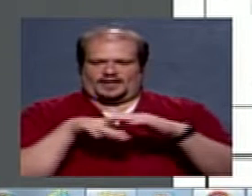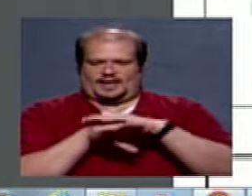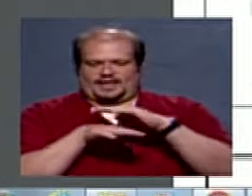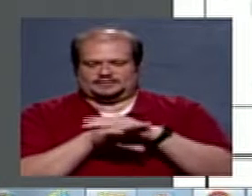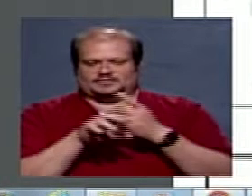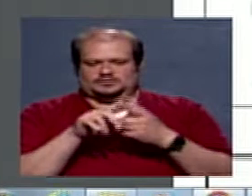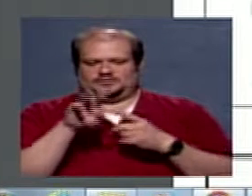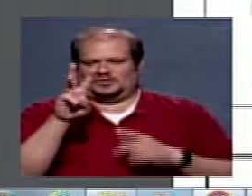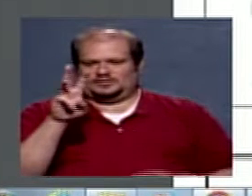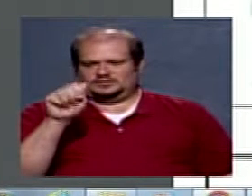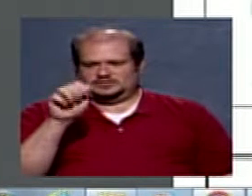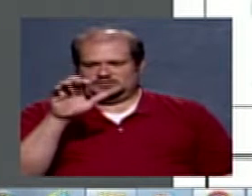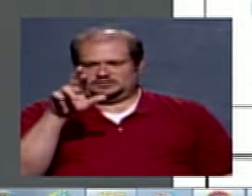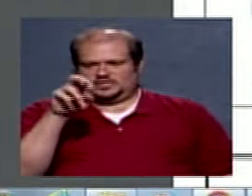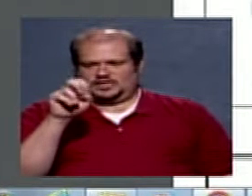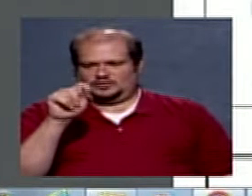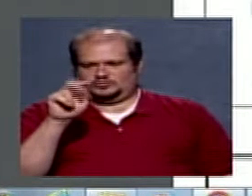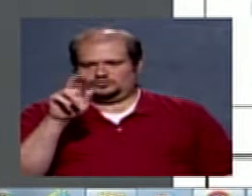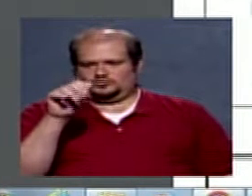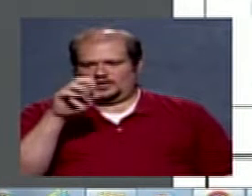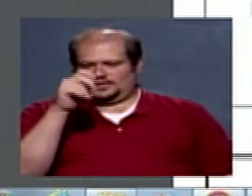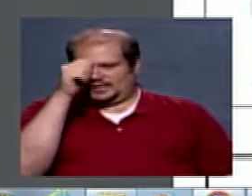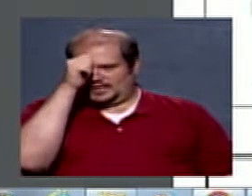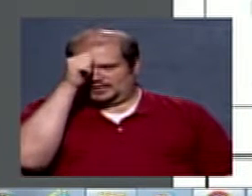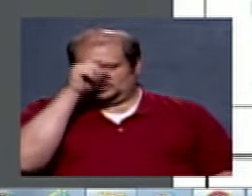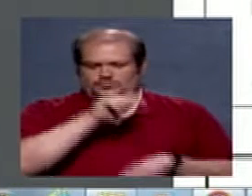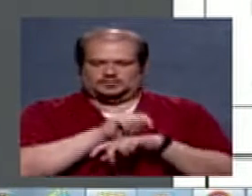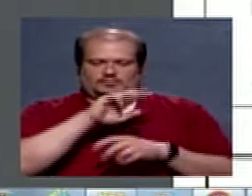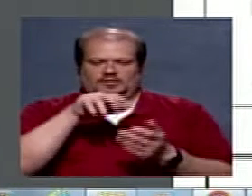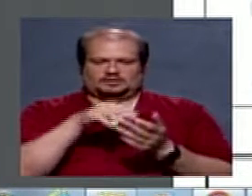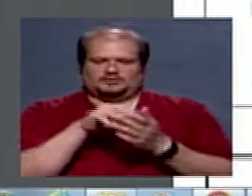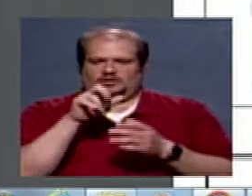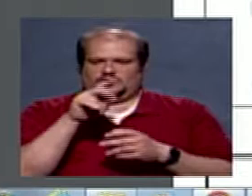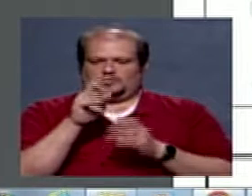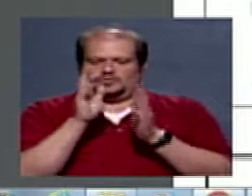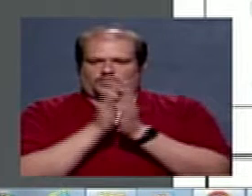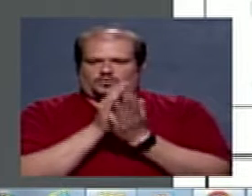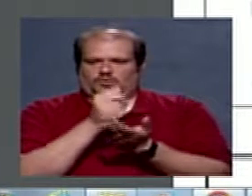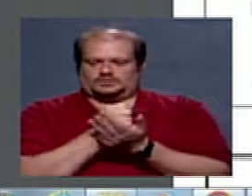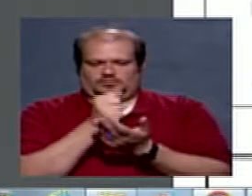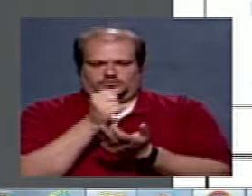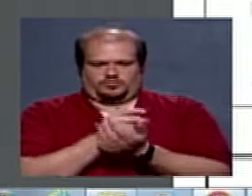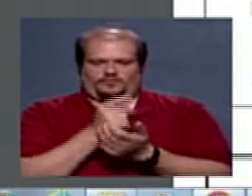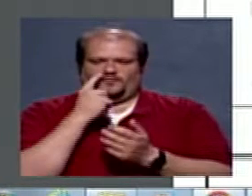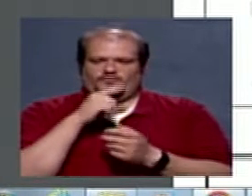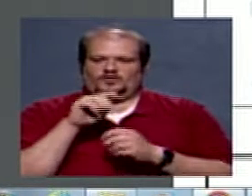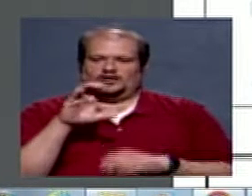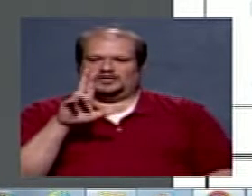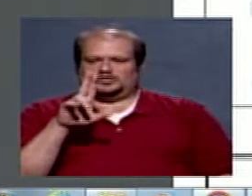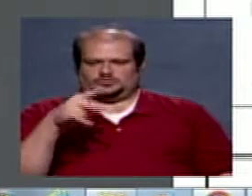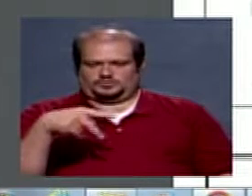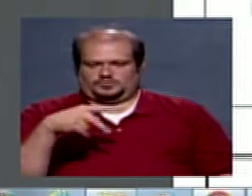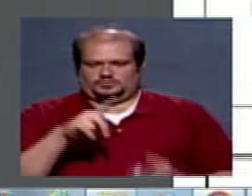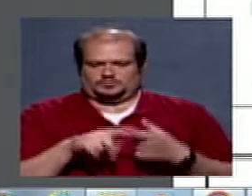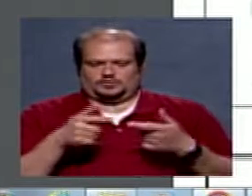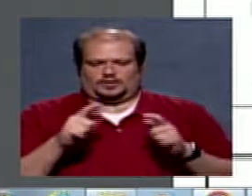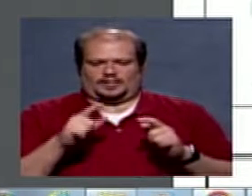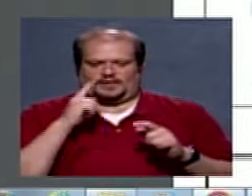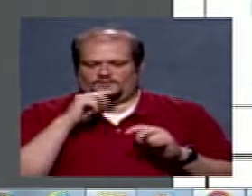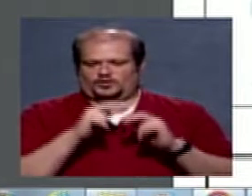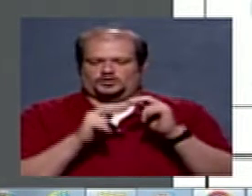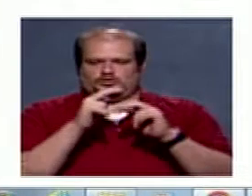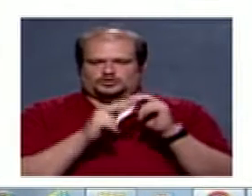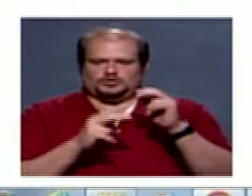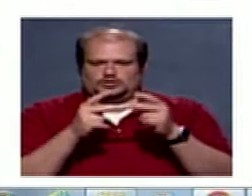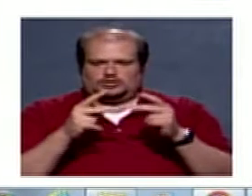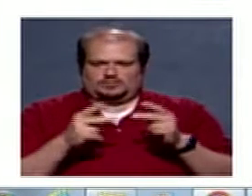this 6-acre tract. Hindu Temple of Central Arkansas is requesting approval of a conditional use permit to allow for construction